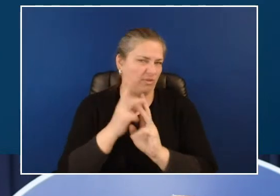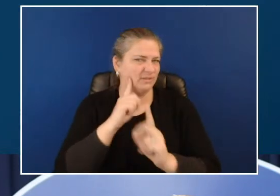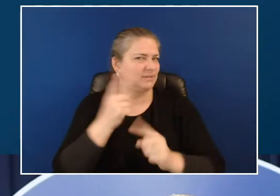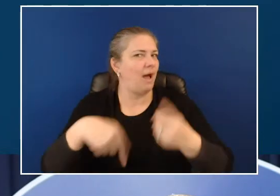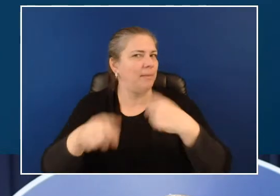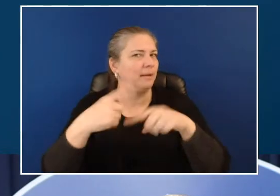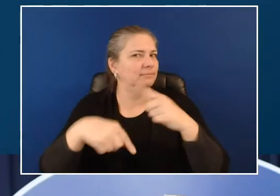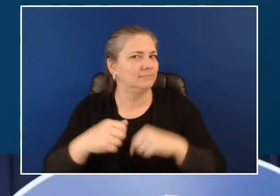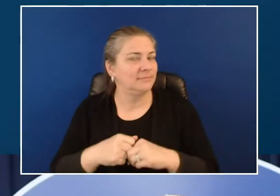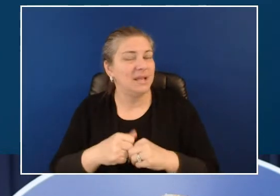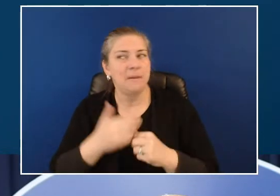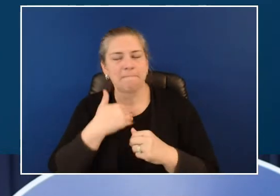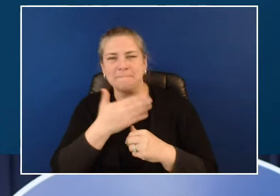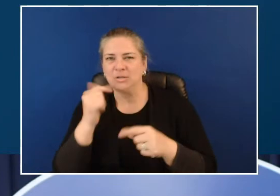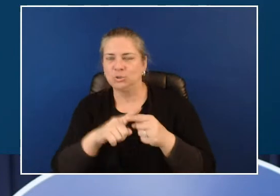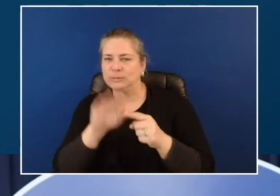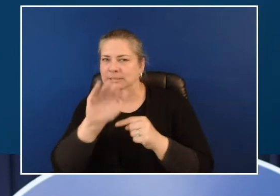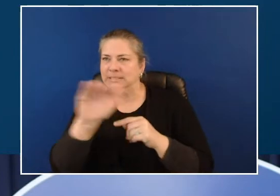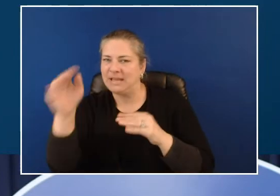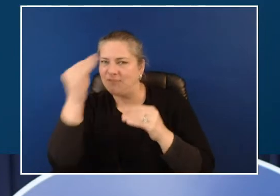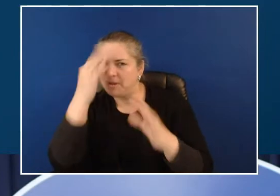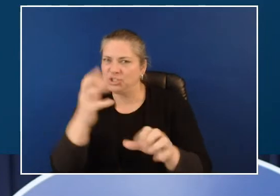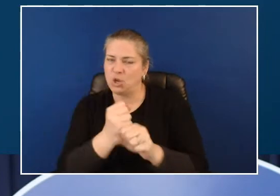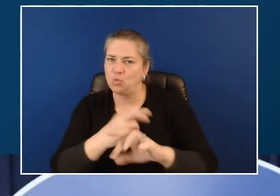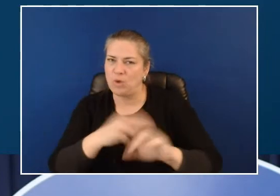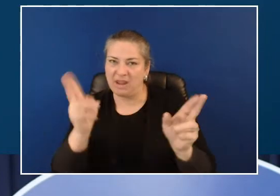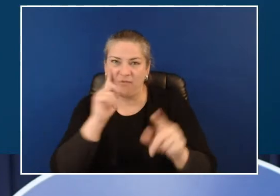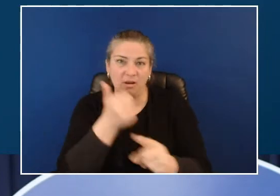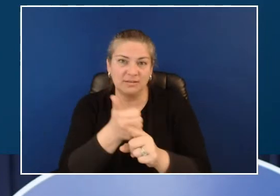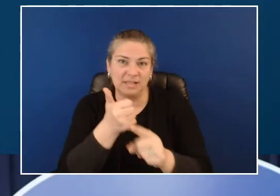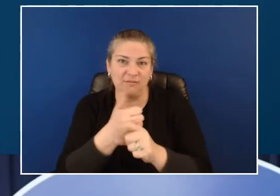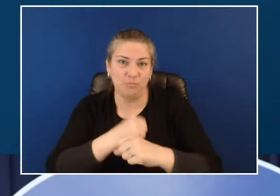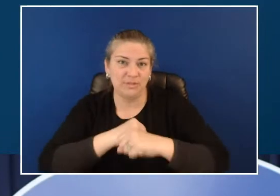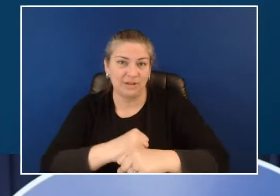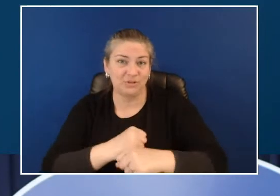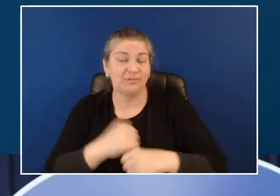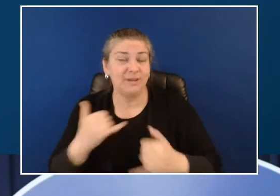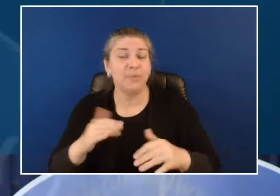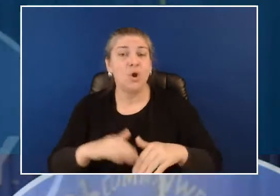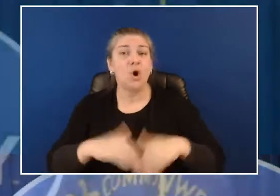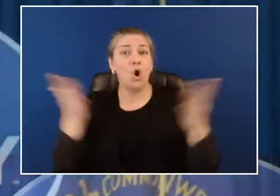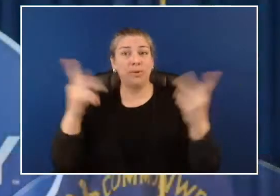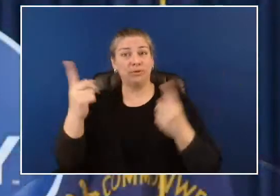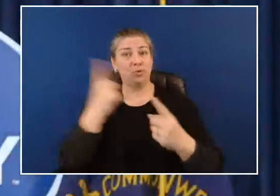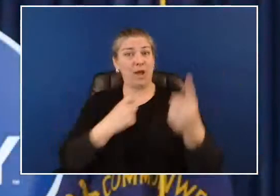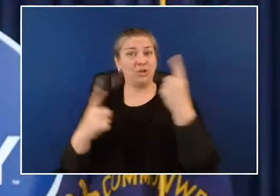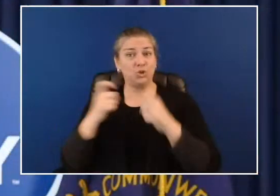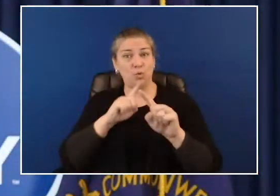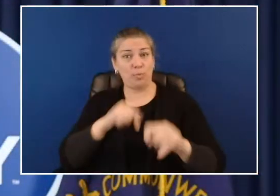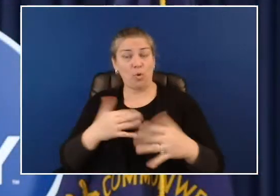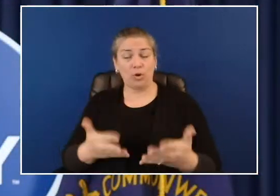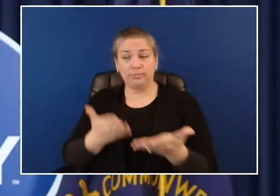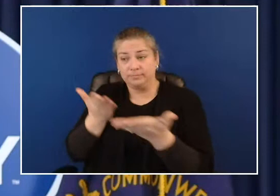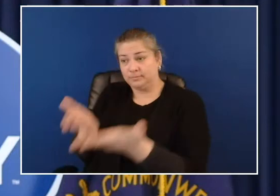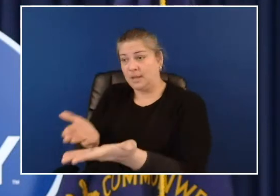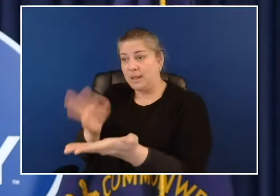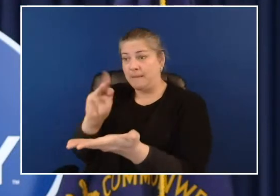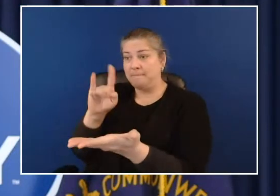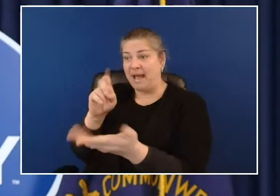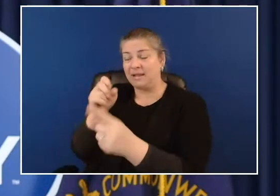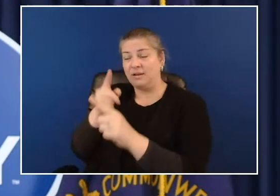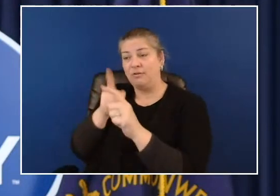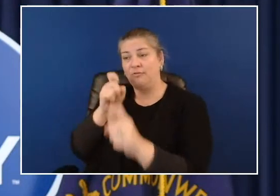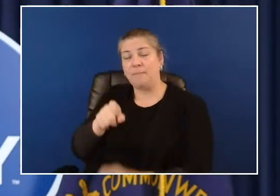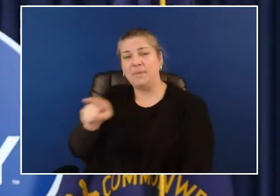have the information needed to protect yourself. With that, we'll open it up to questions. We'll start with Mike Valenti from